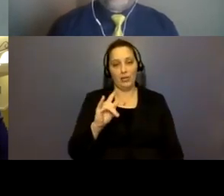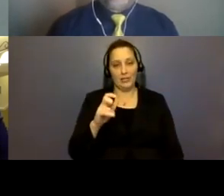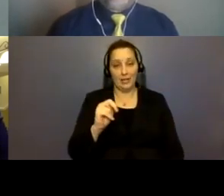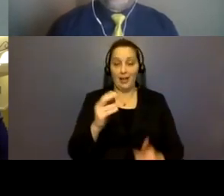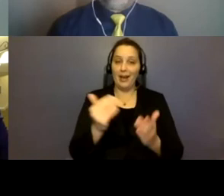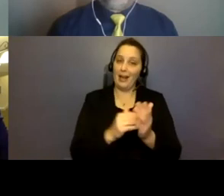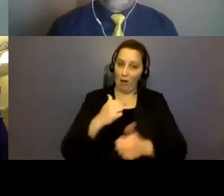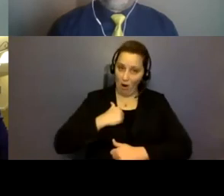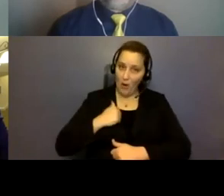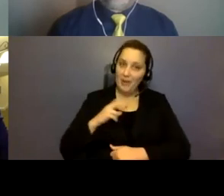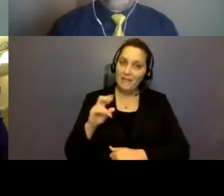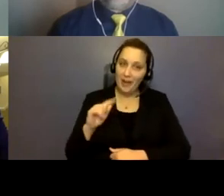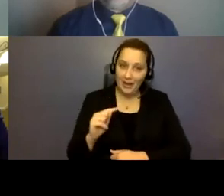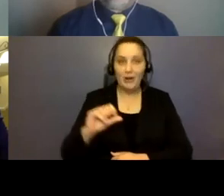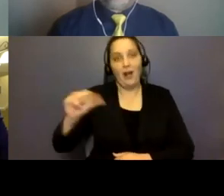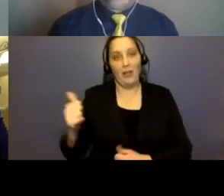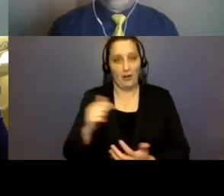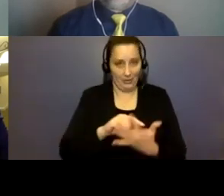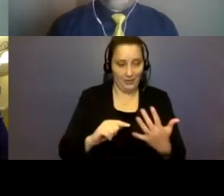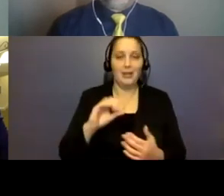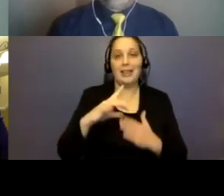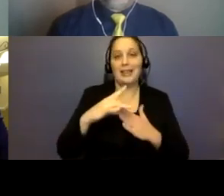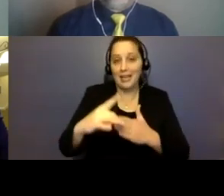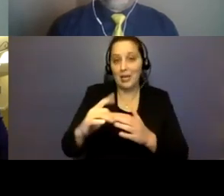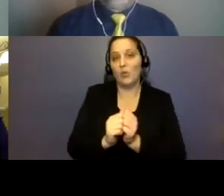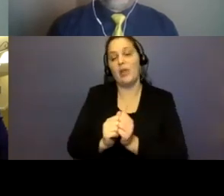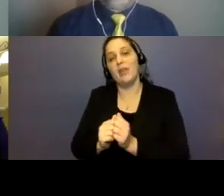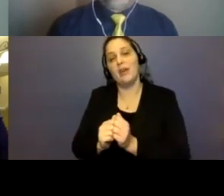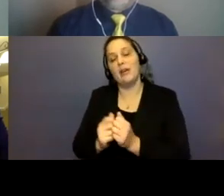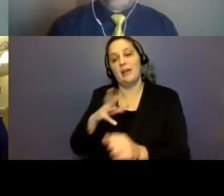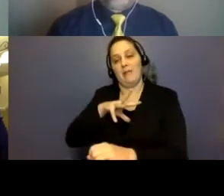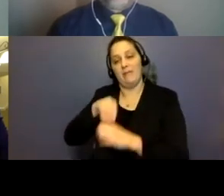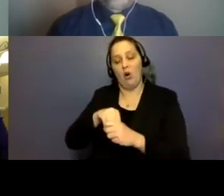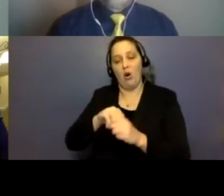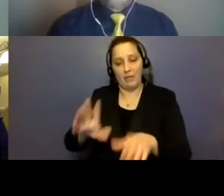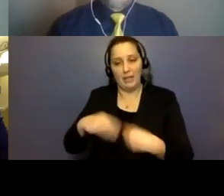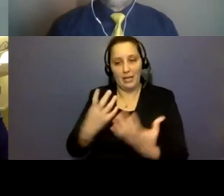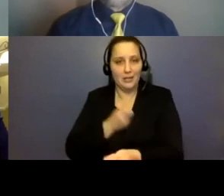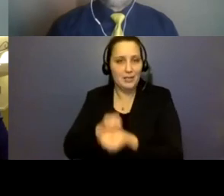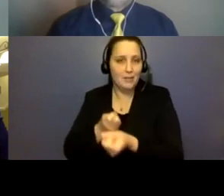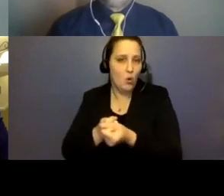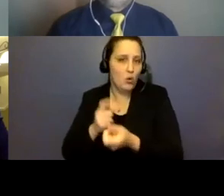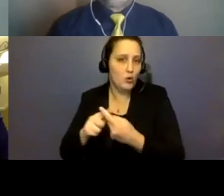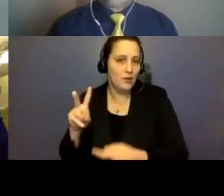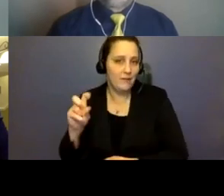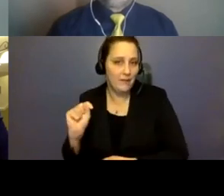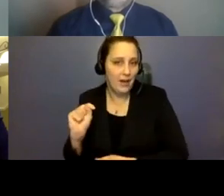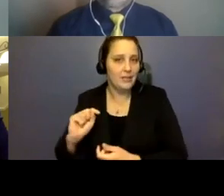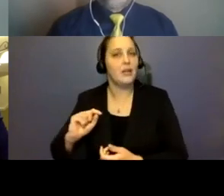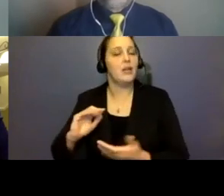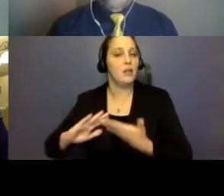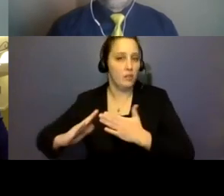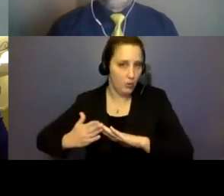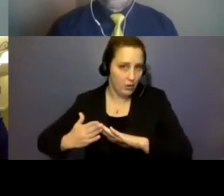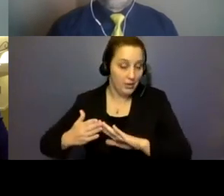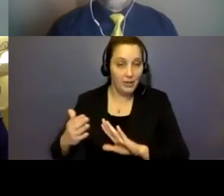Army veteran, another leader and one of those voices in terms of really lending support to our veteran community.